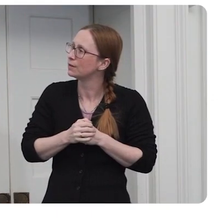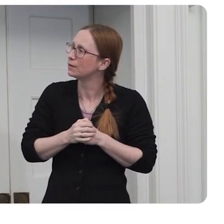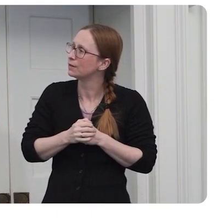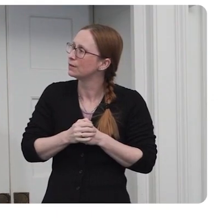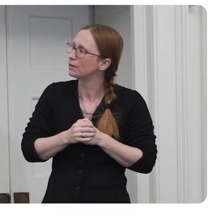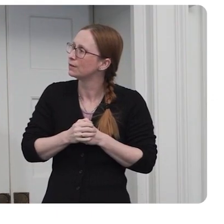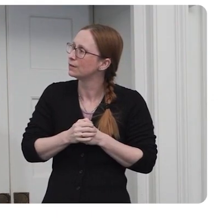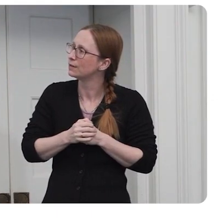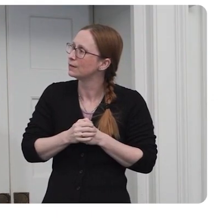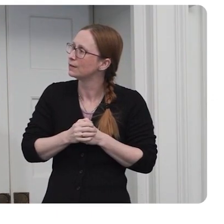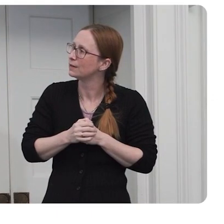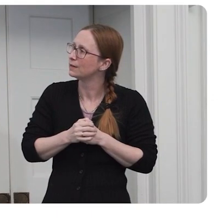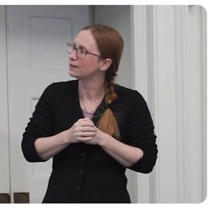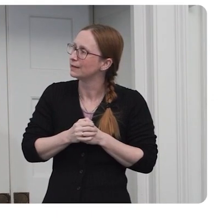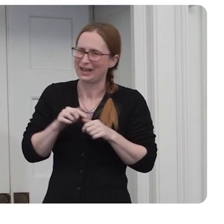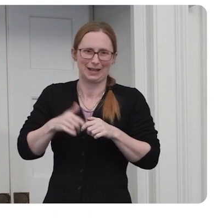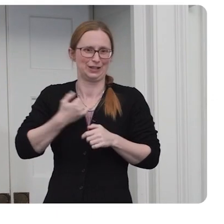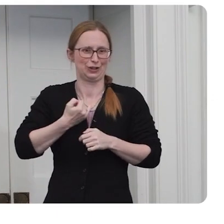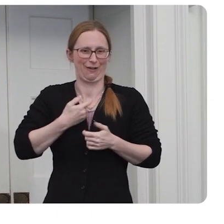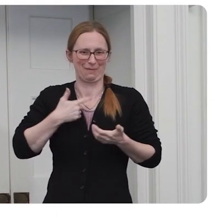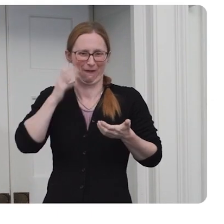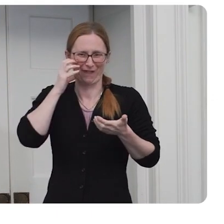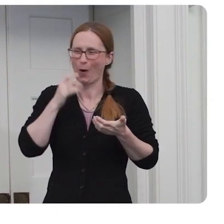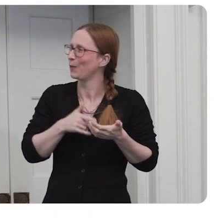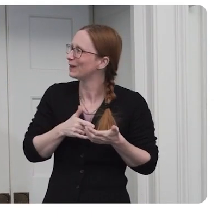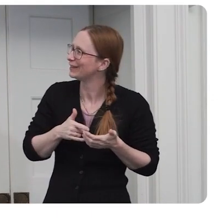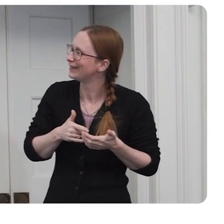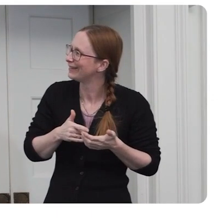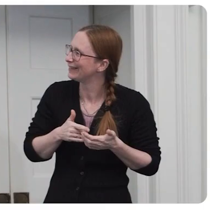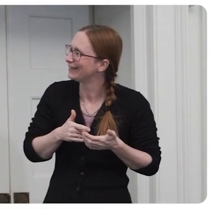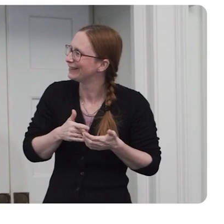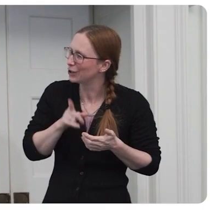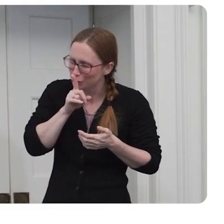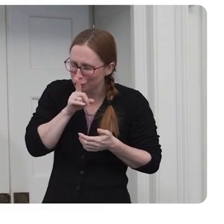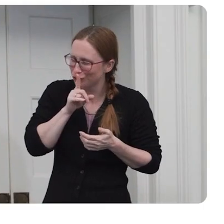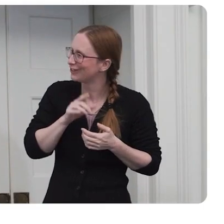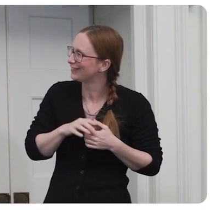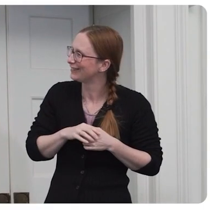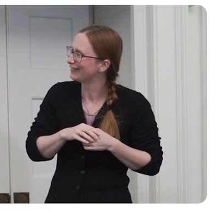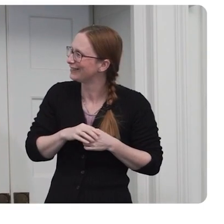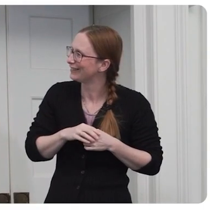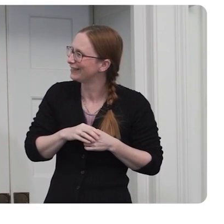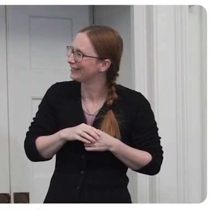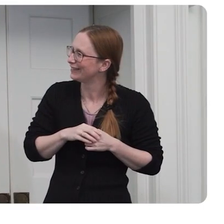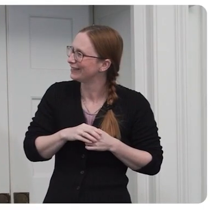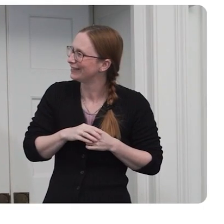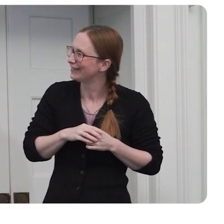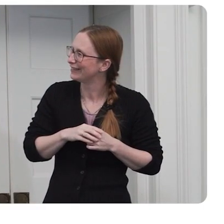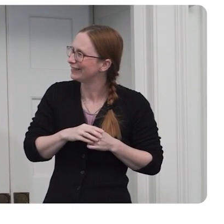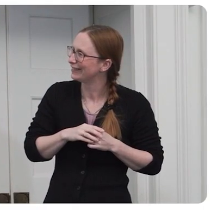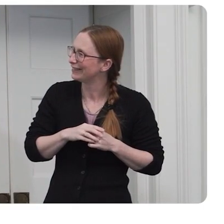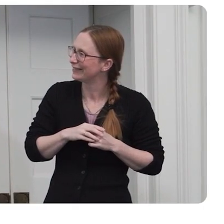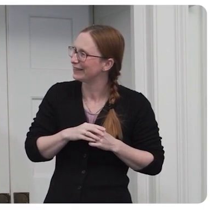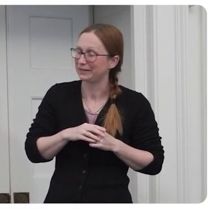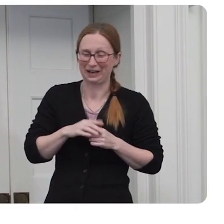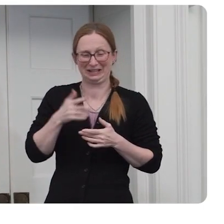Shh. It's on my phone. It's okay. It's on no. So, is that your Grace? Shall I